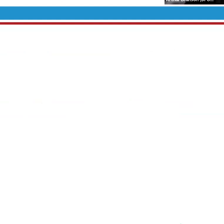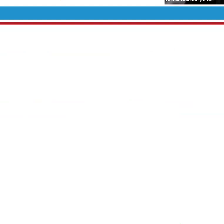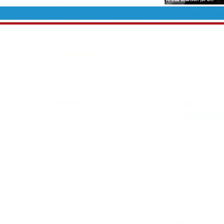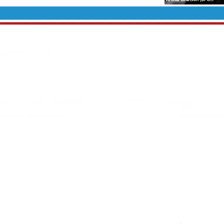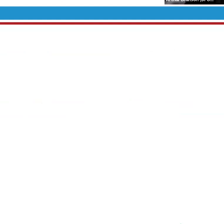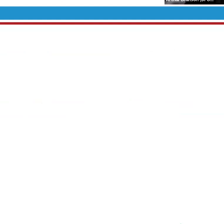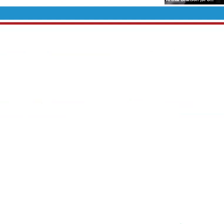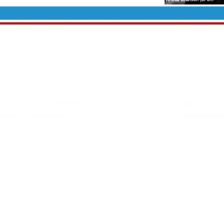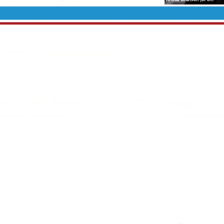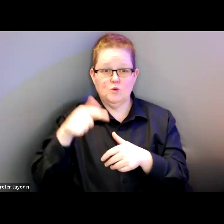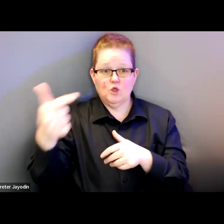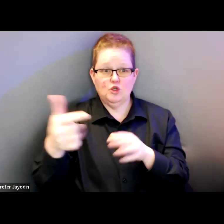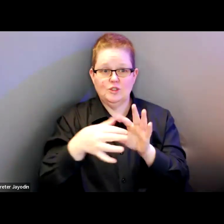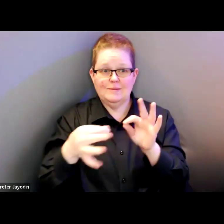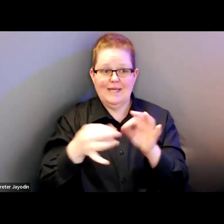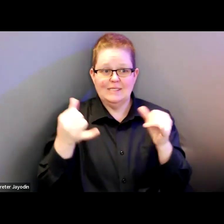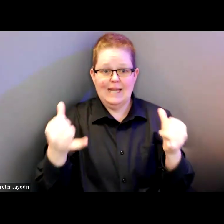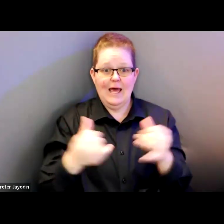Your time to speak is now.